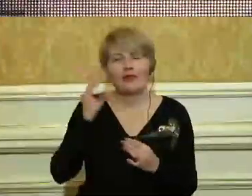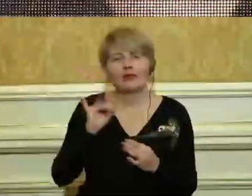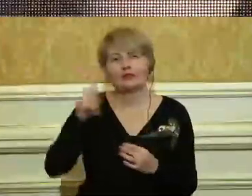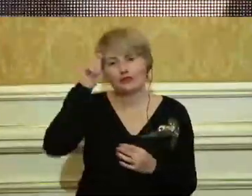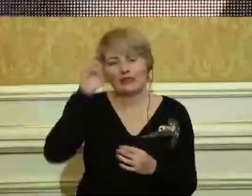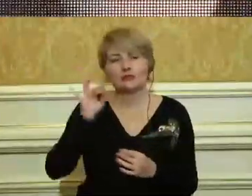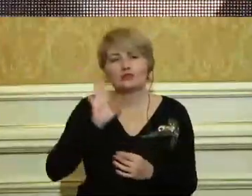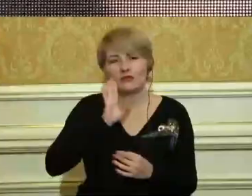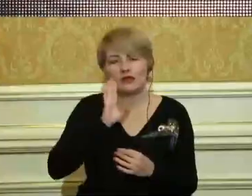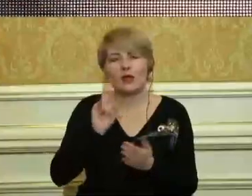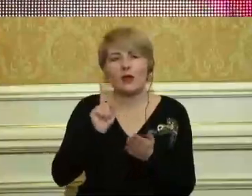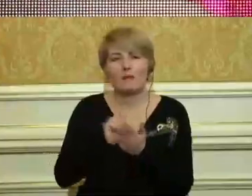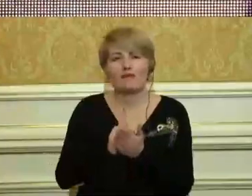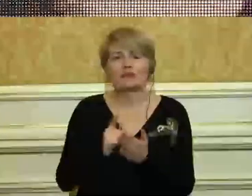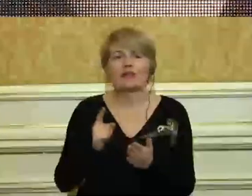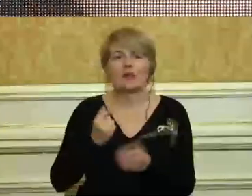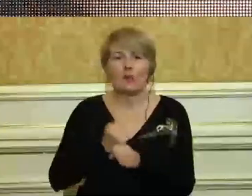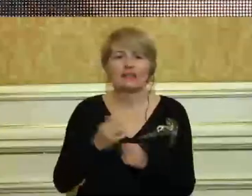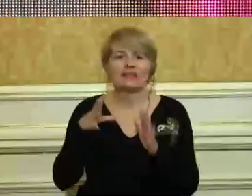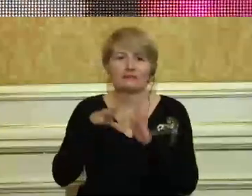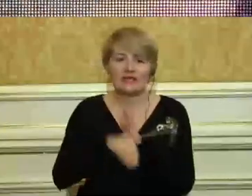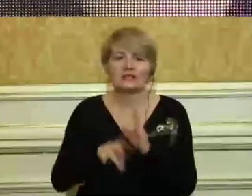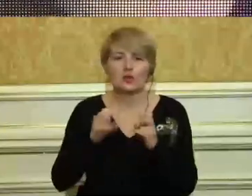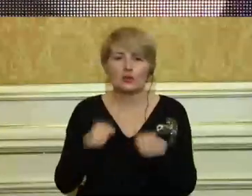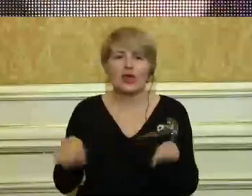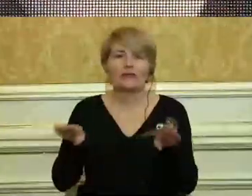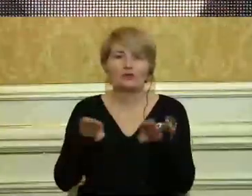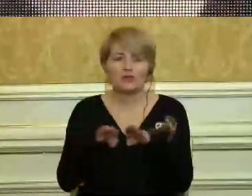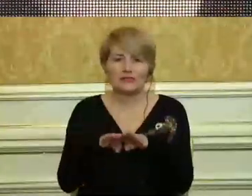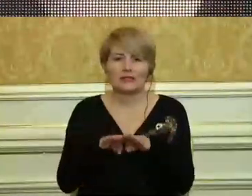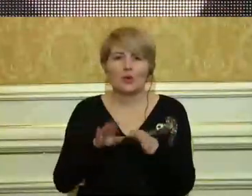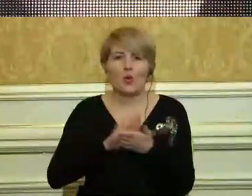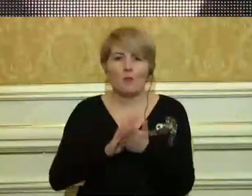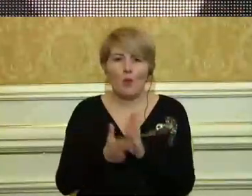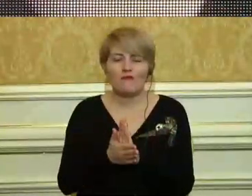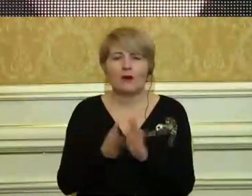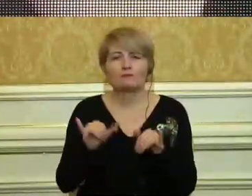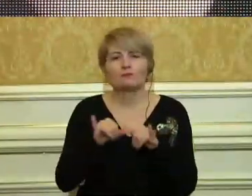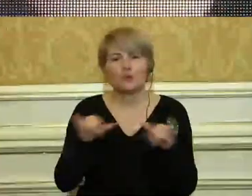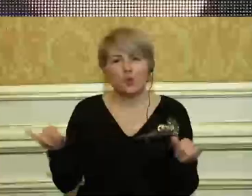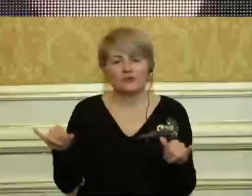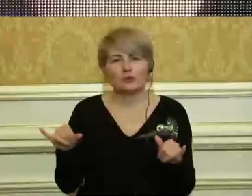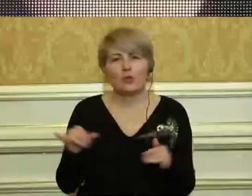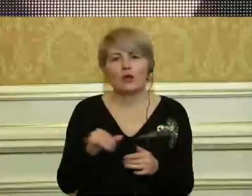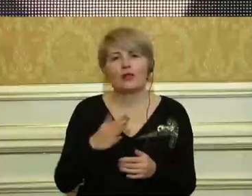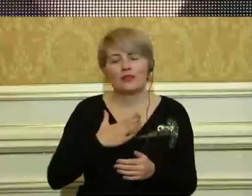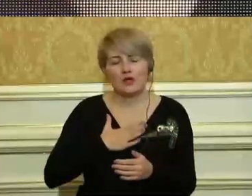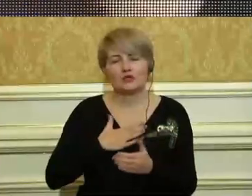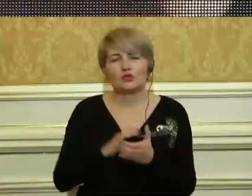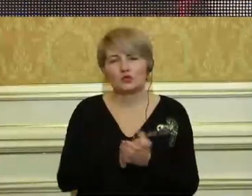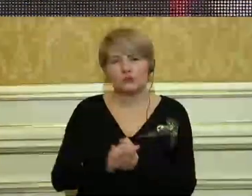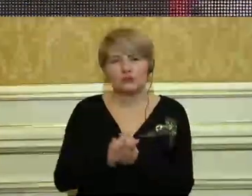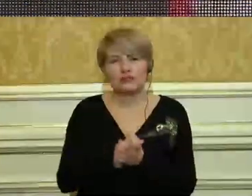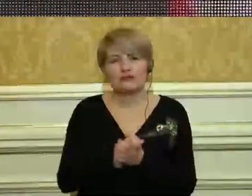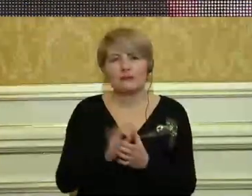contribute on equal terms, on equal footing to the development of our societies. Since